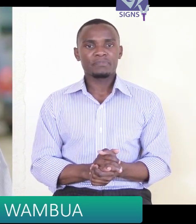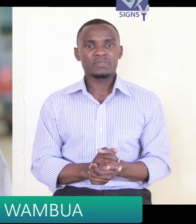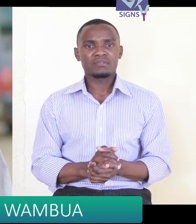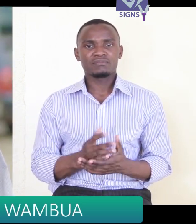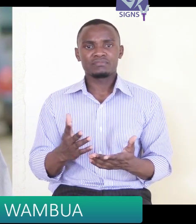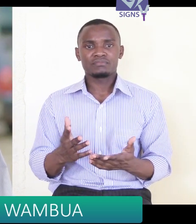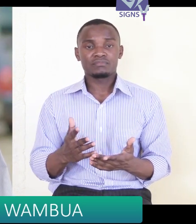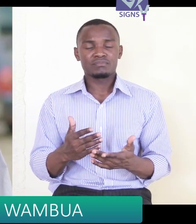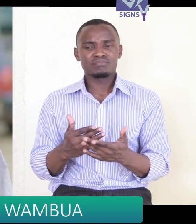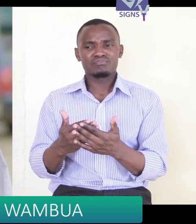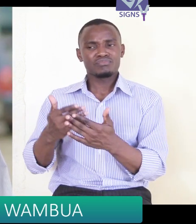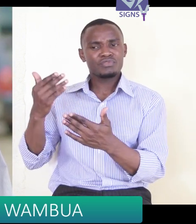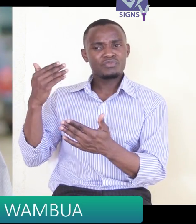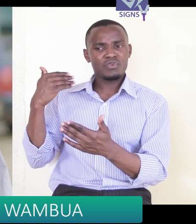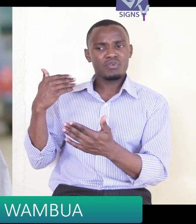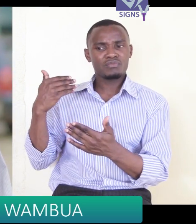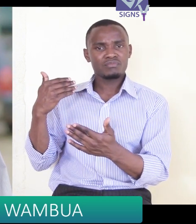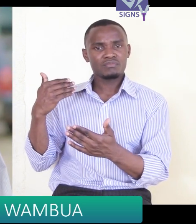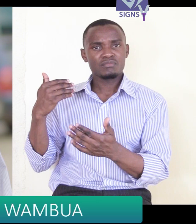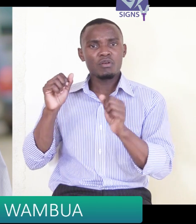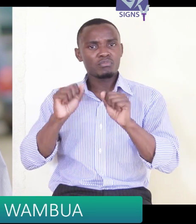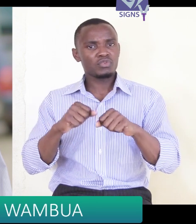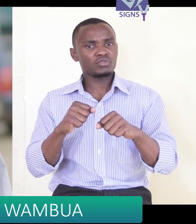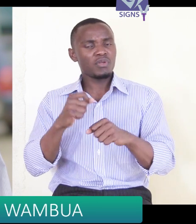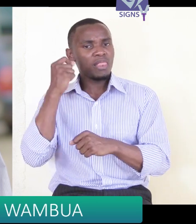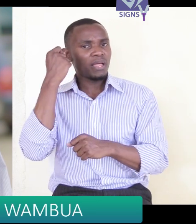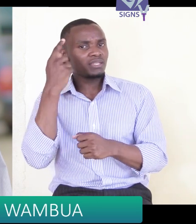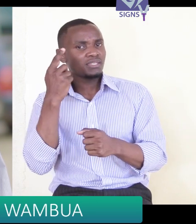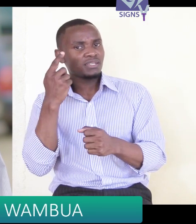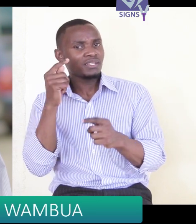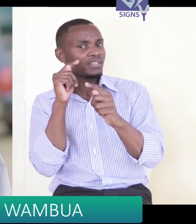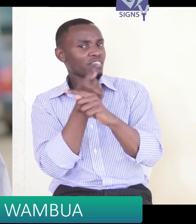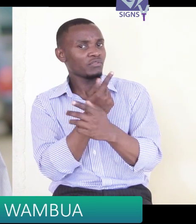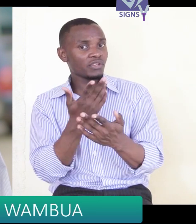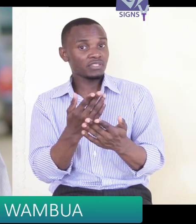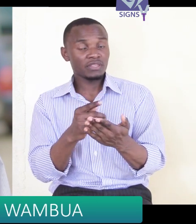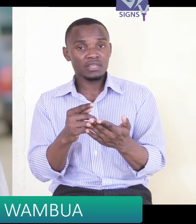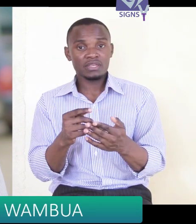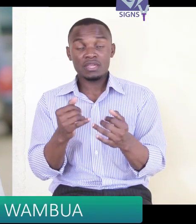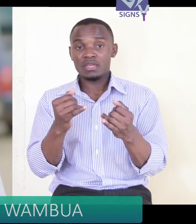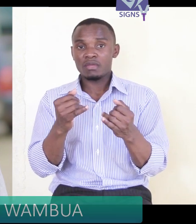easy to differentiate those notes, especially the new ones. With the old notes, we could